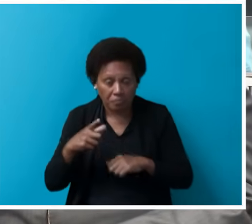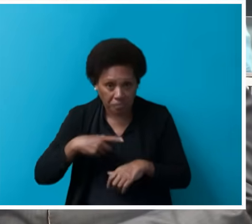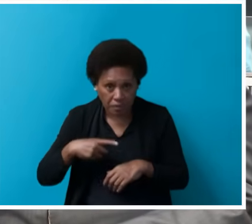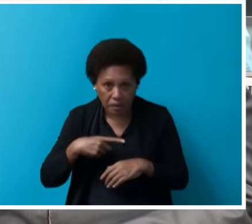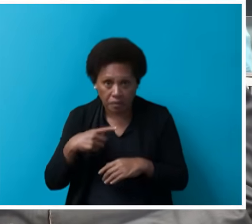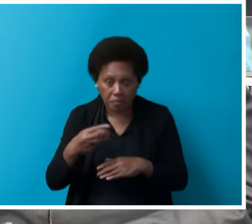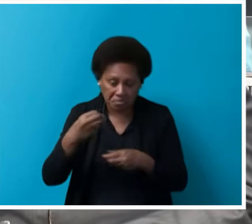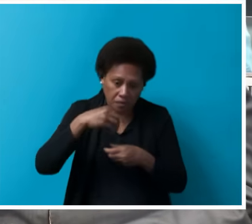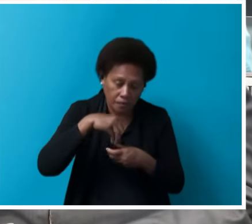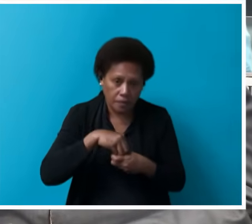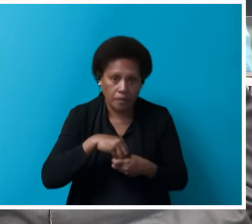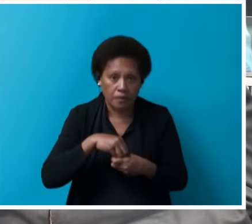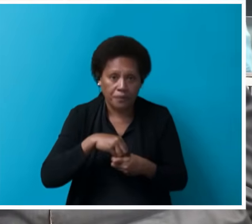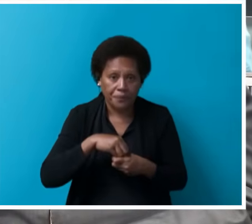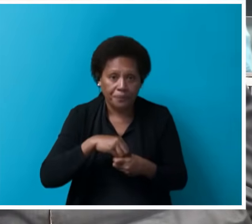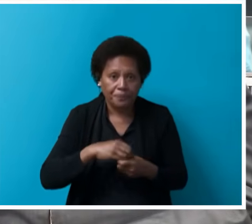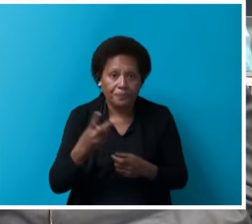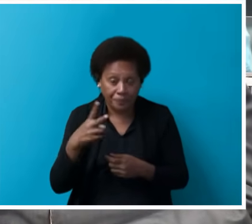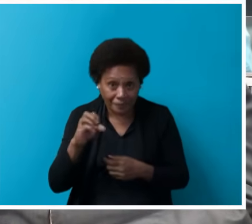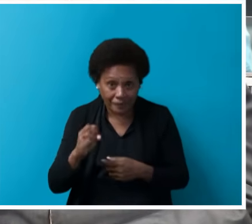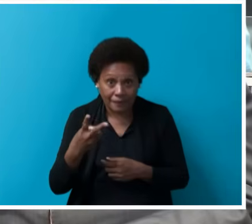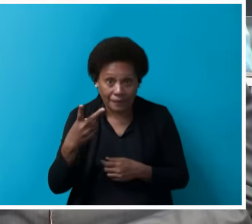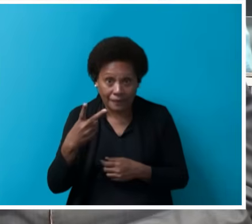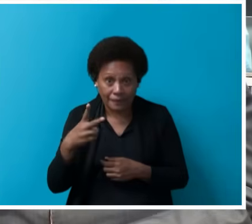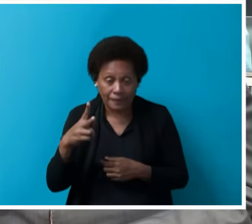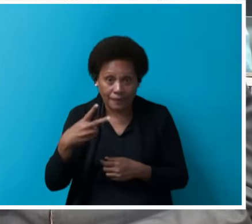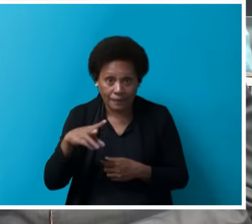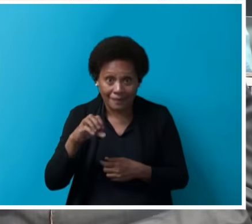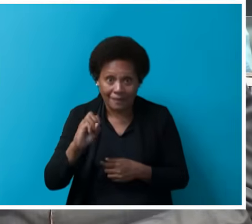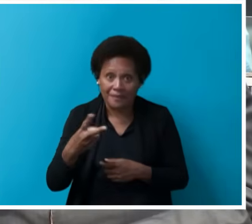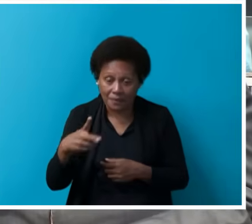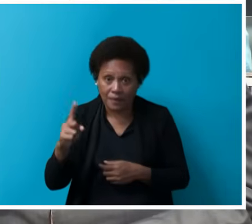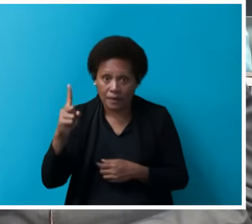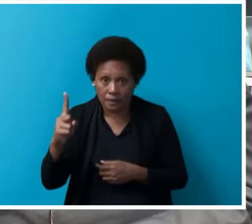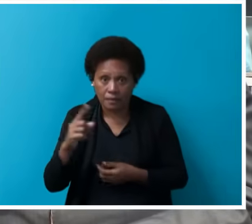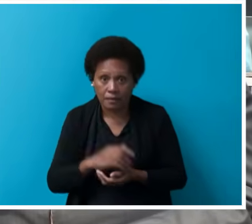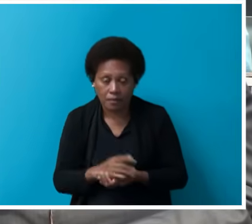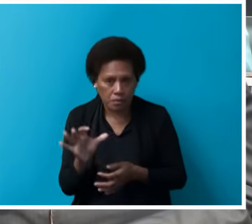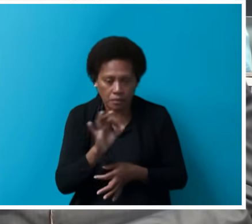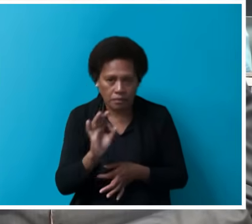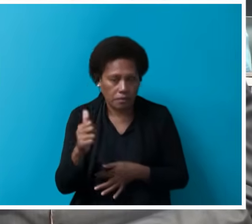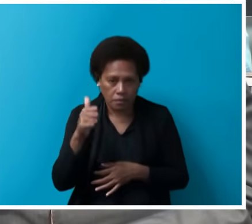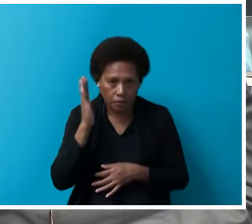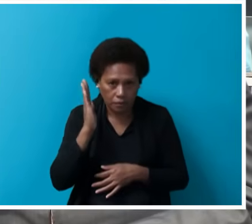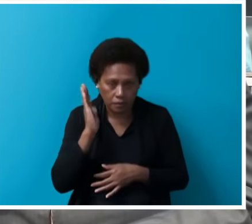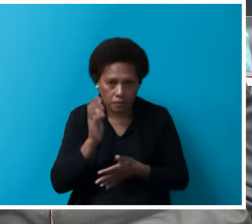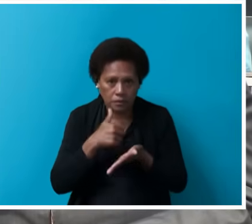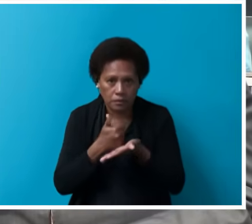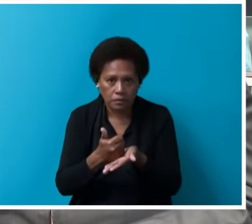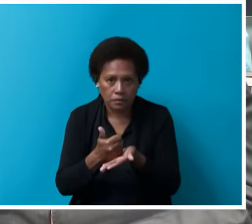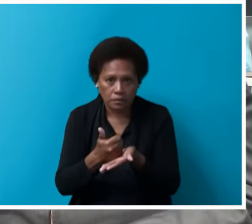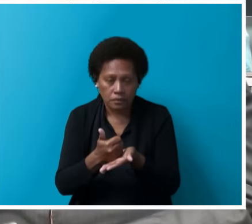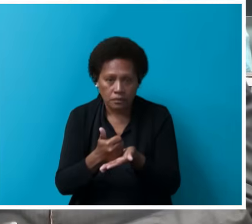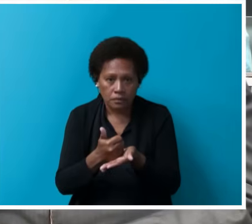measure in 2020 and 21. But it was not back-to-school support. This is a